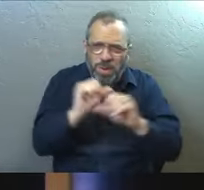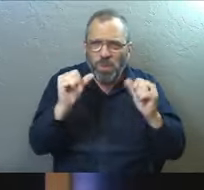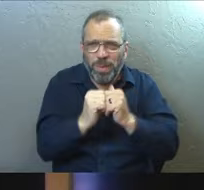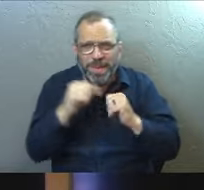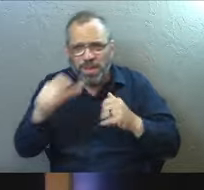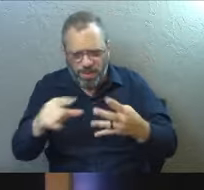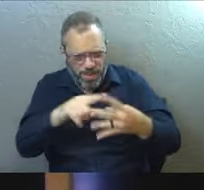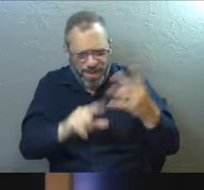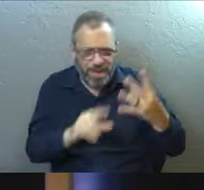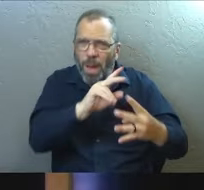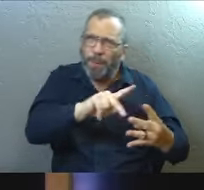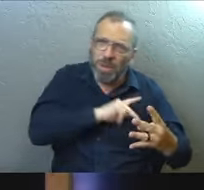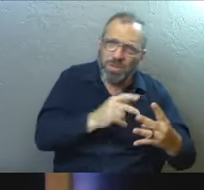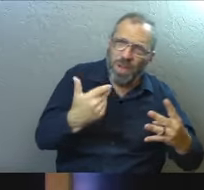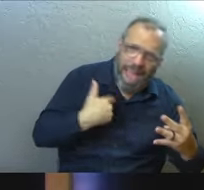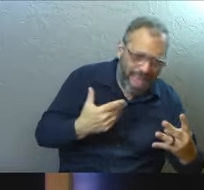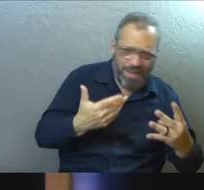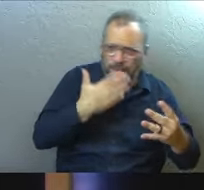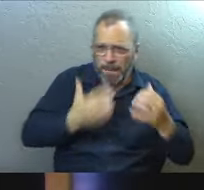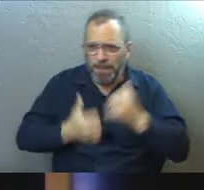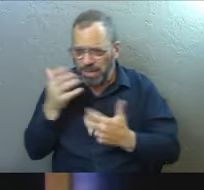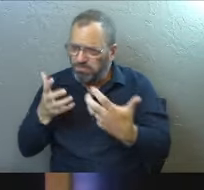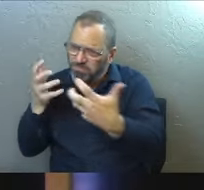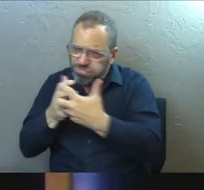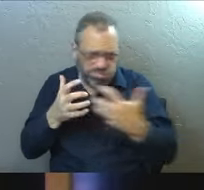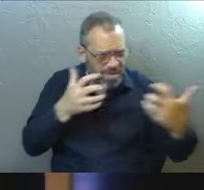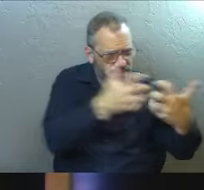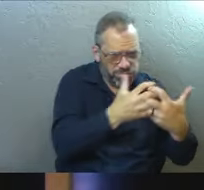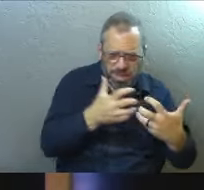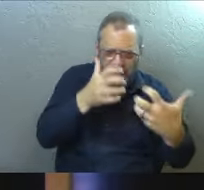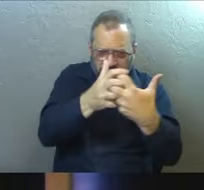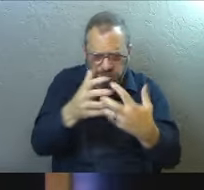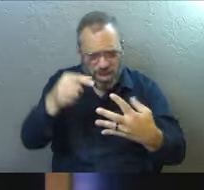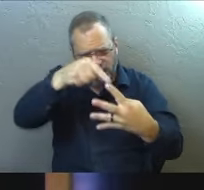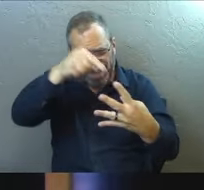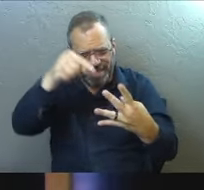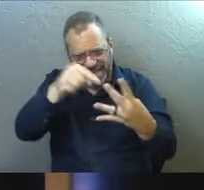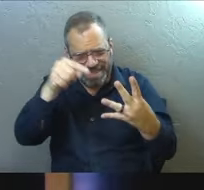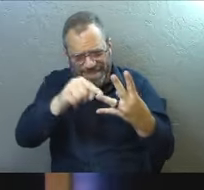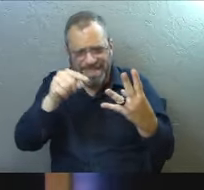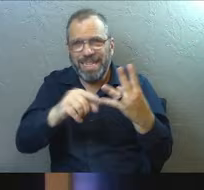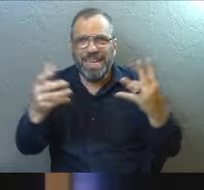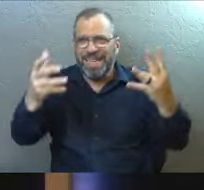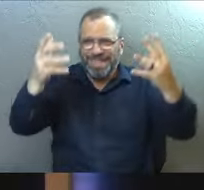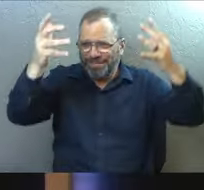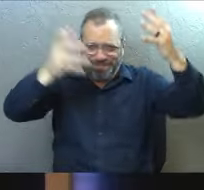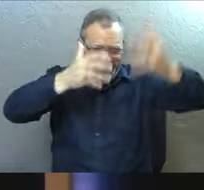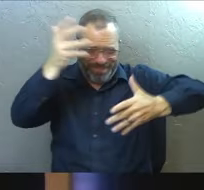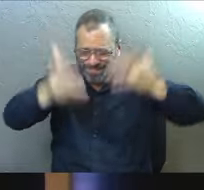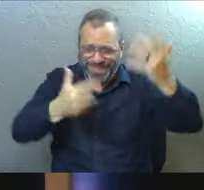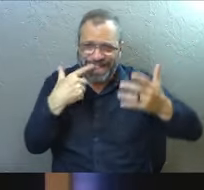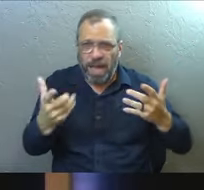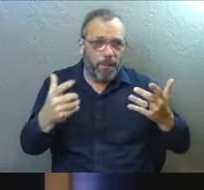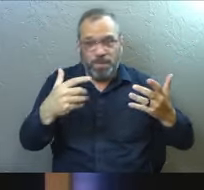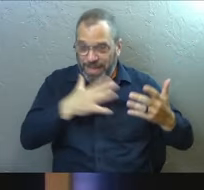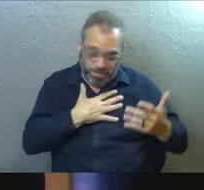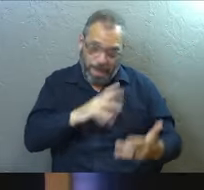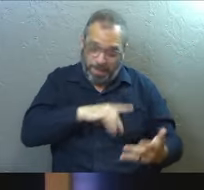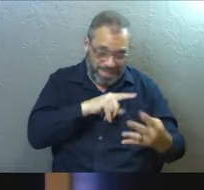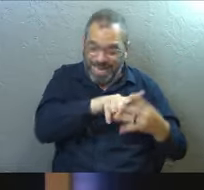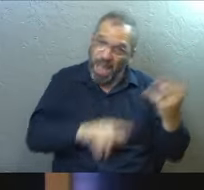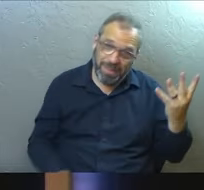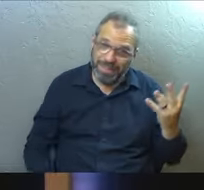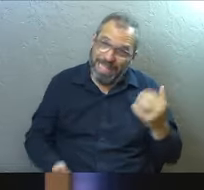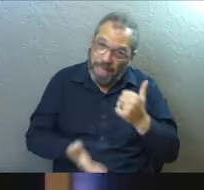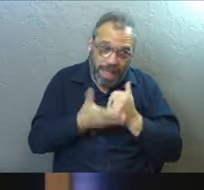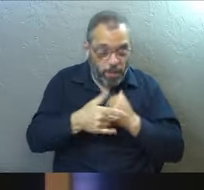you and, you know, what personalities you might work best with and how people can work with you in order to, like, you know, tell people that this is your personality